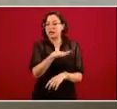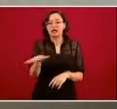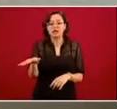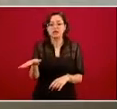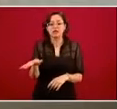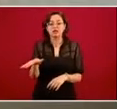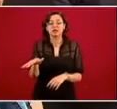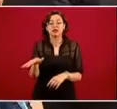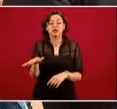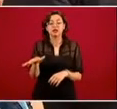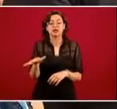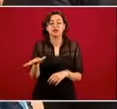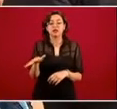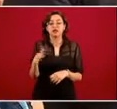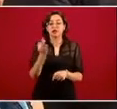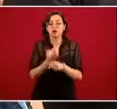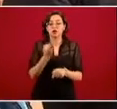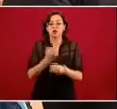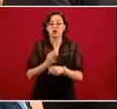a home.